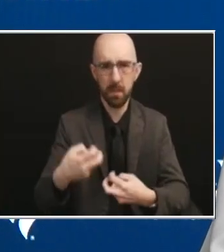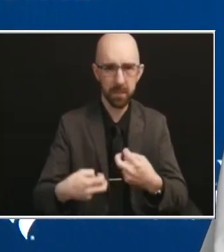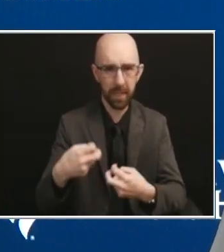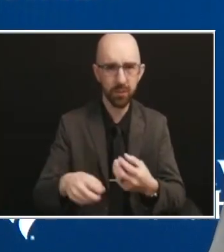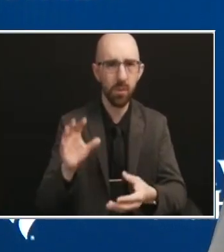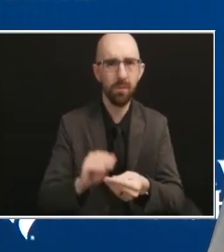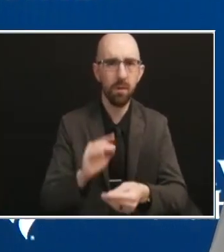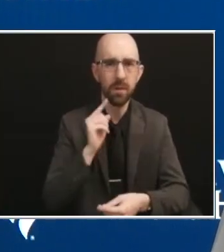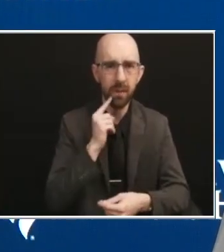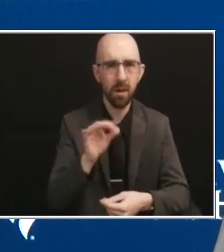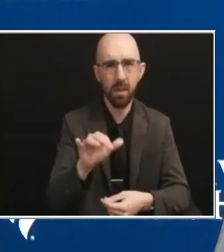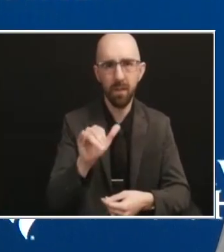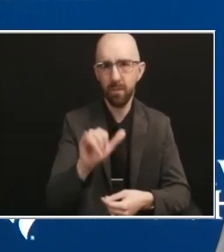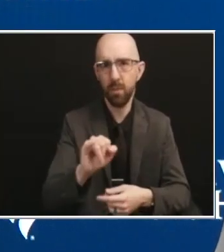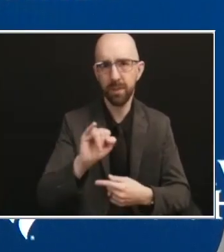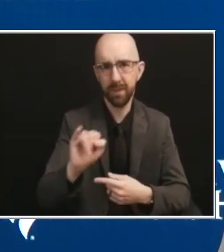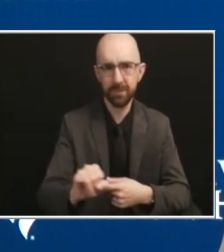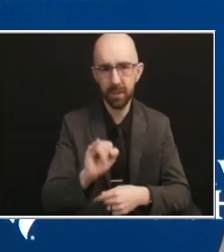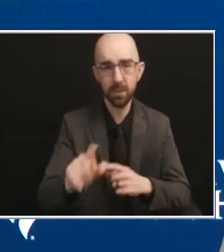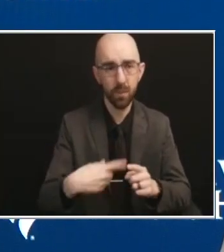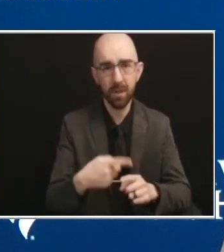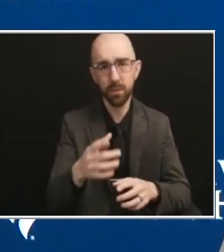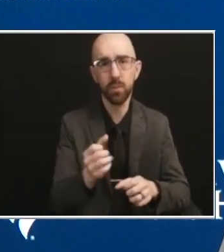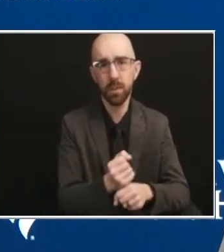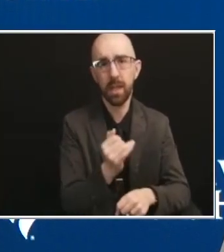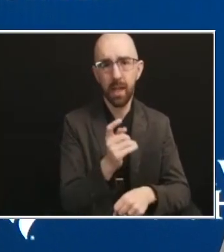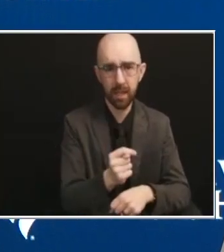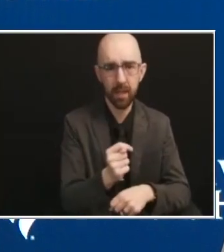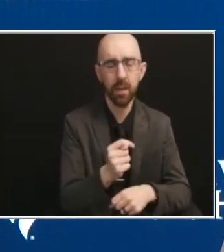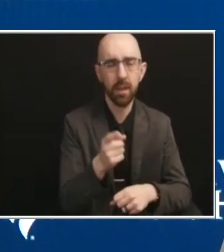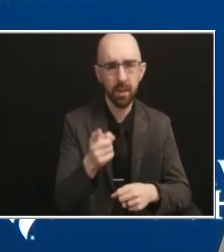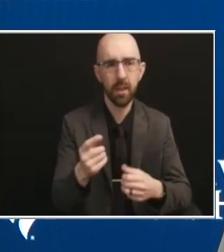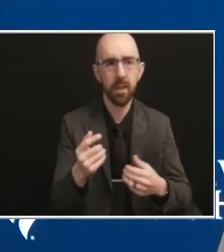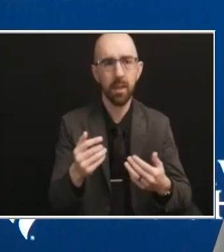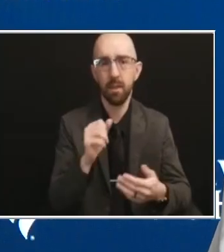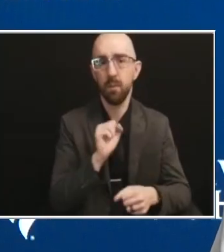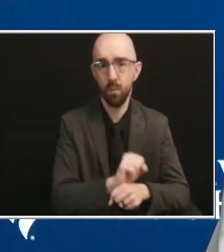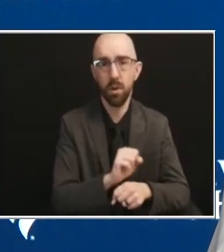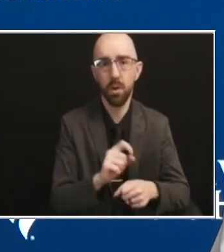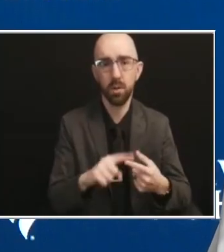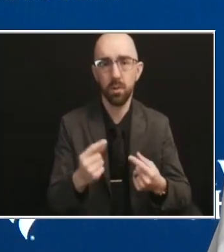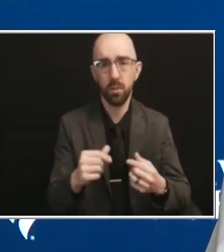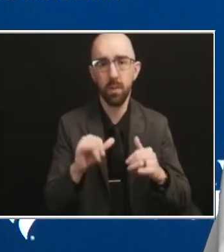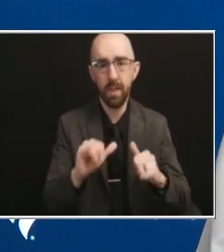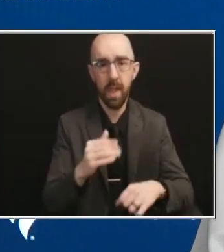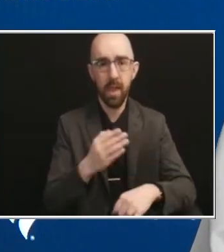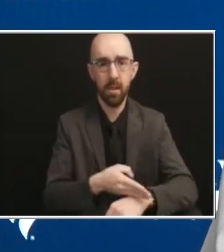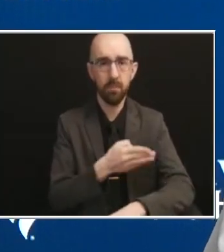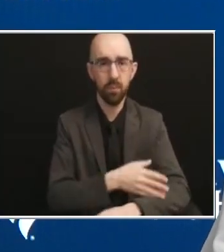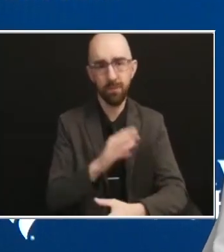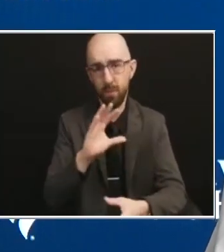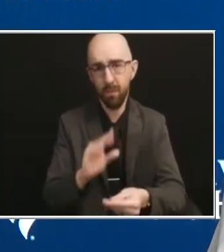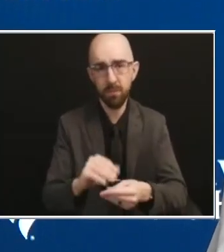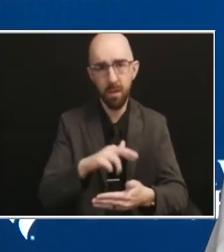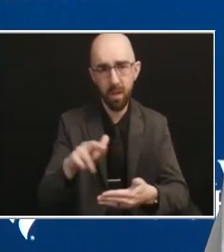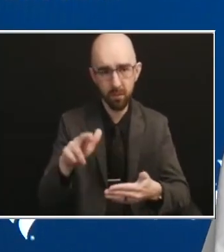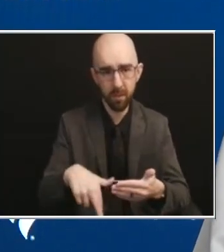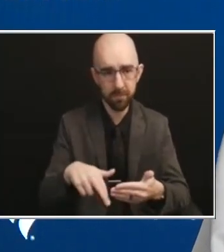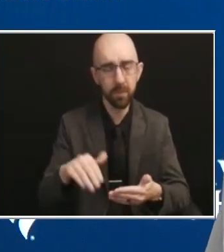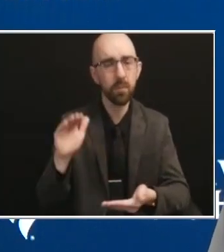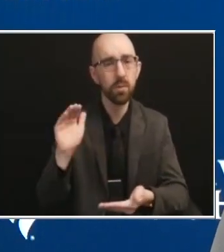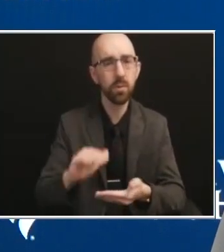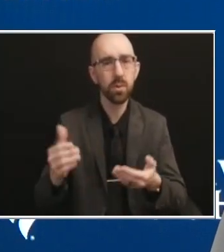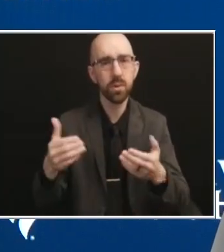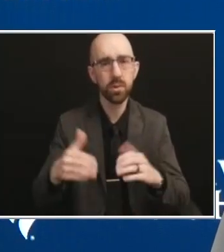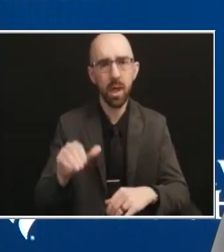those infections when you do get it. And they do work to do that and improve your overall outcomes, reduce your chance of going